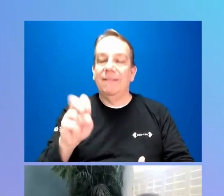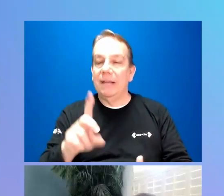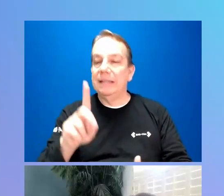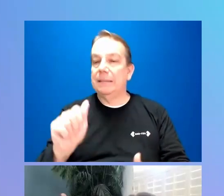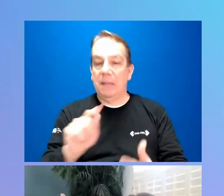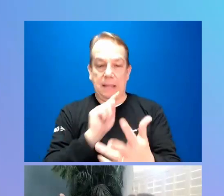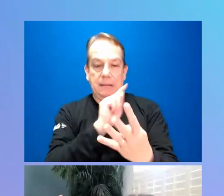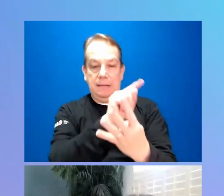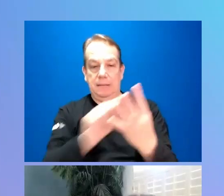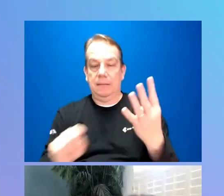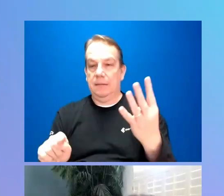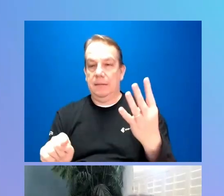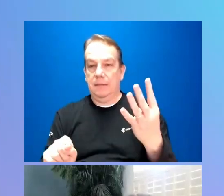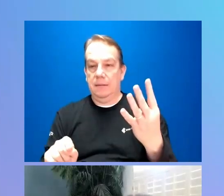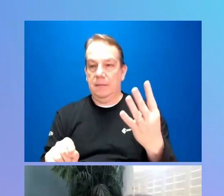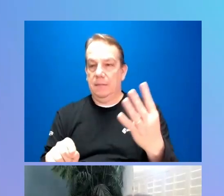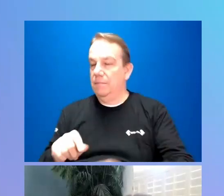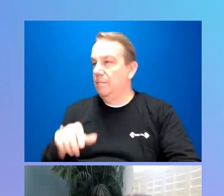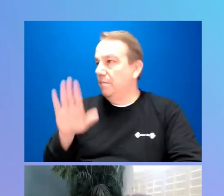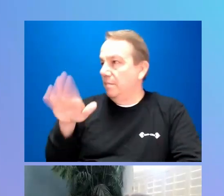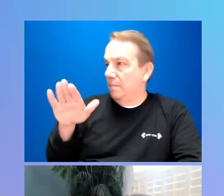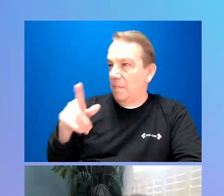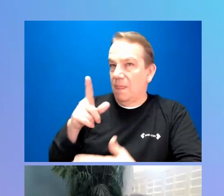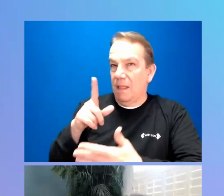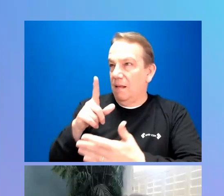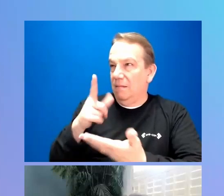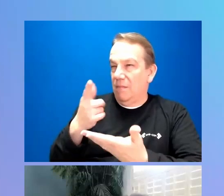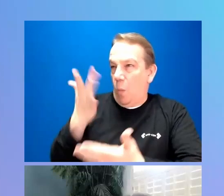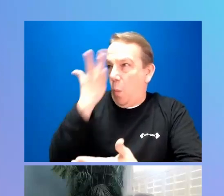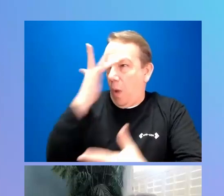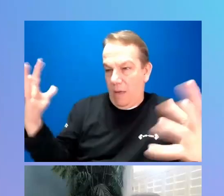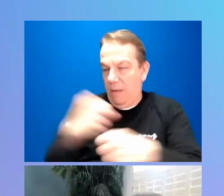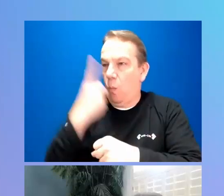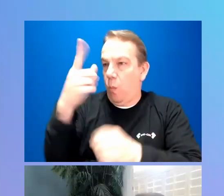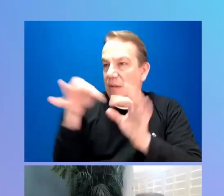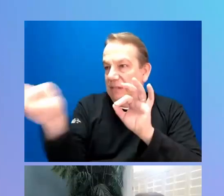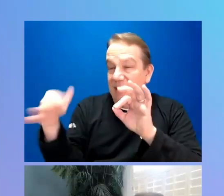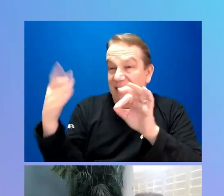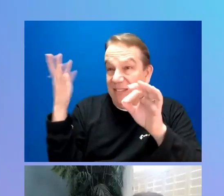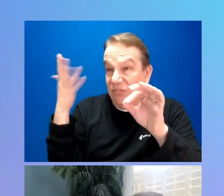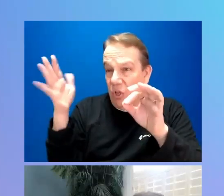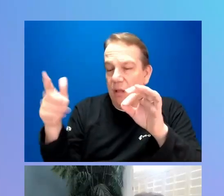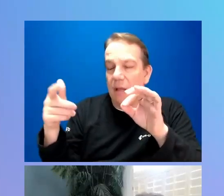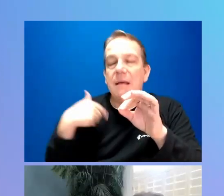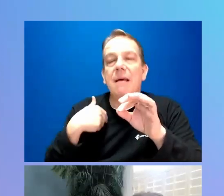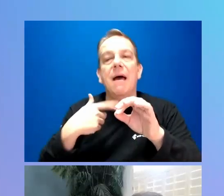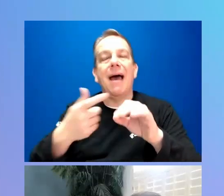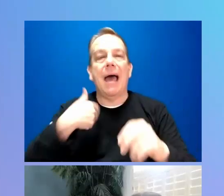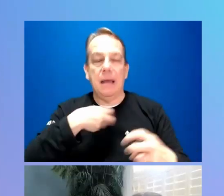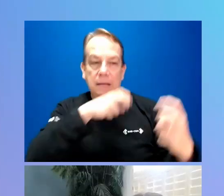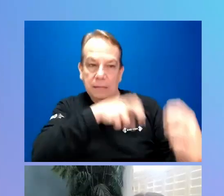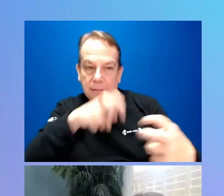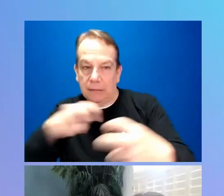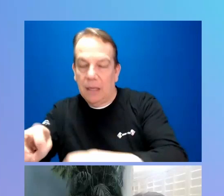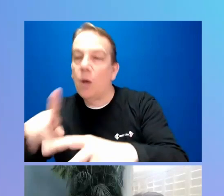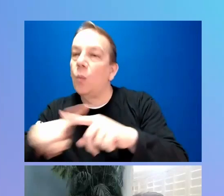And I thought, what's the use of that one sentence? And when I sat down with airline after airline after airline and